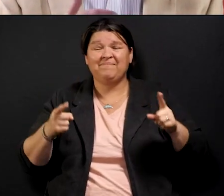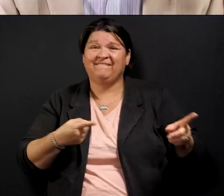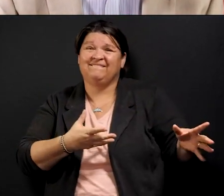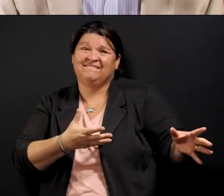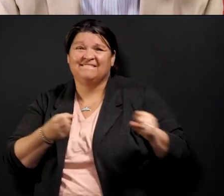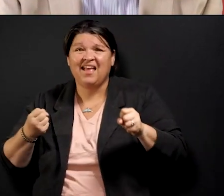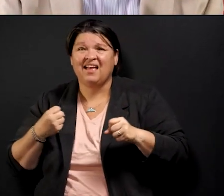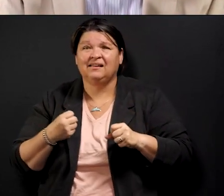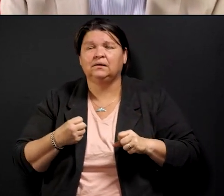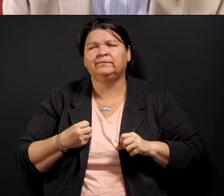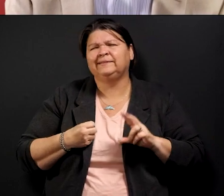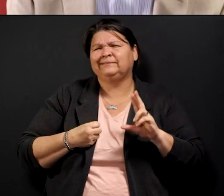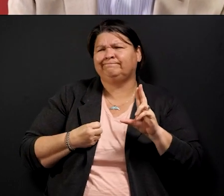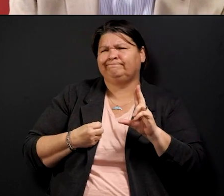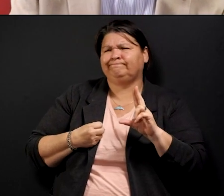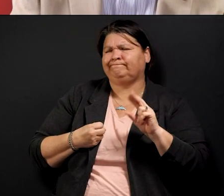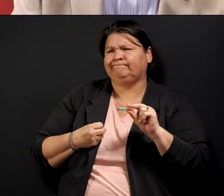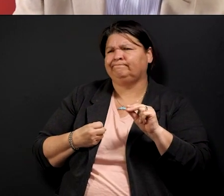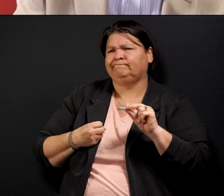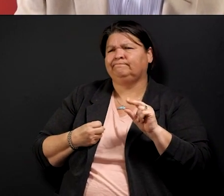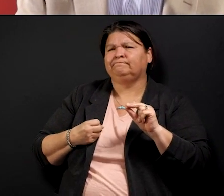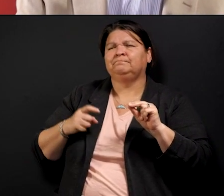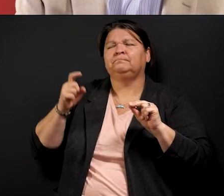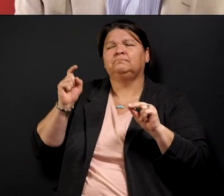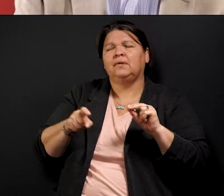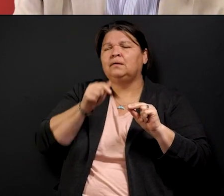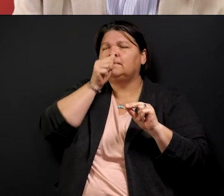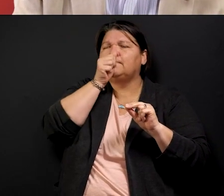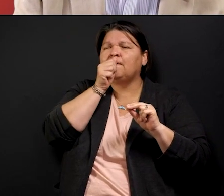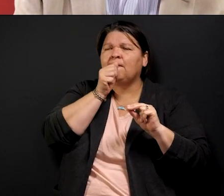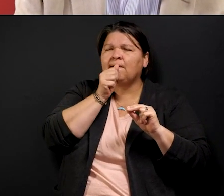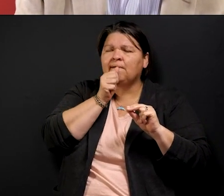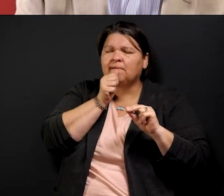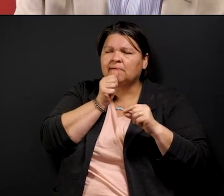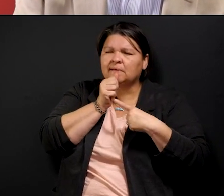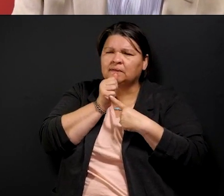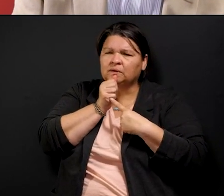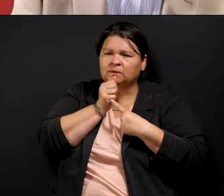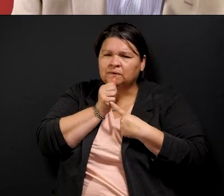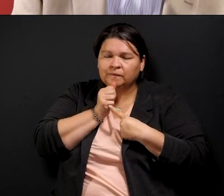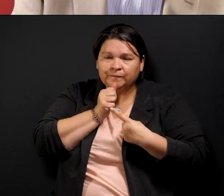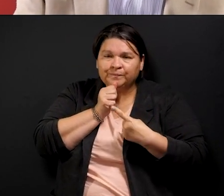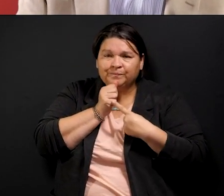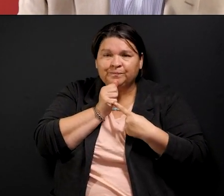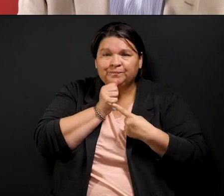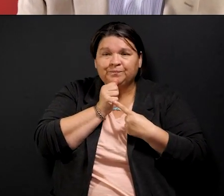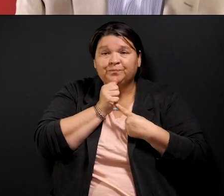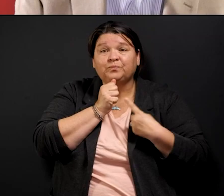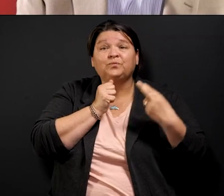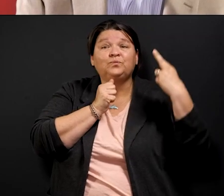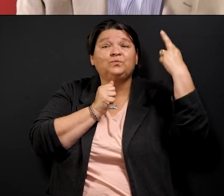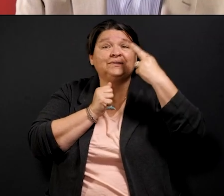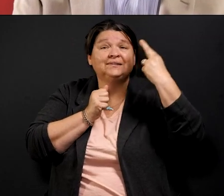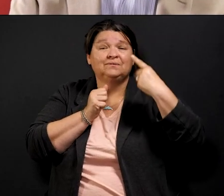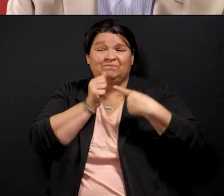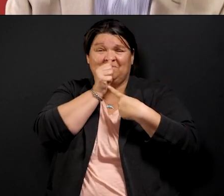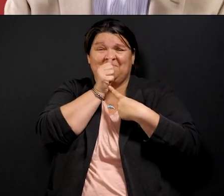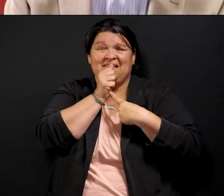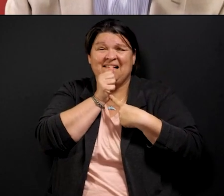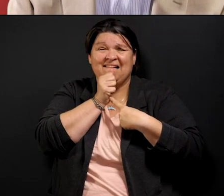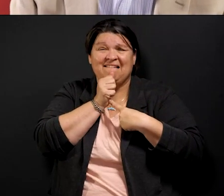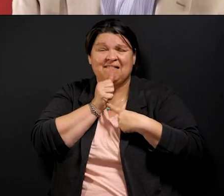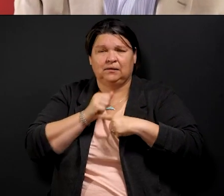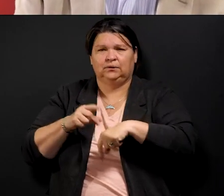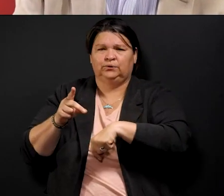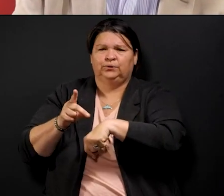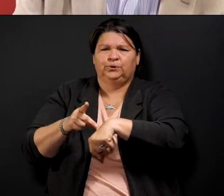Gonna, we got to be very patient with this whole thing, just like we've been patient with the duties of our citizens and the